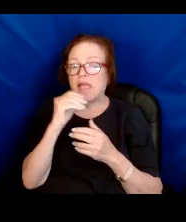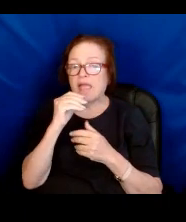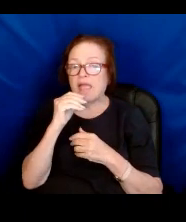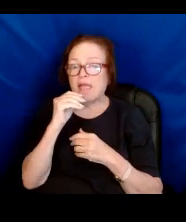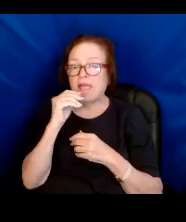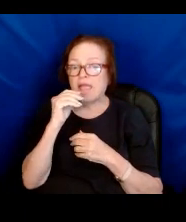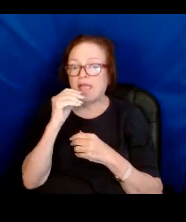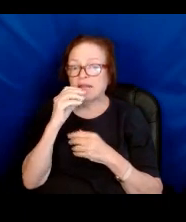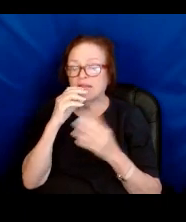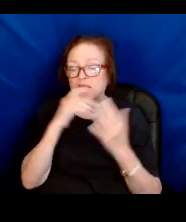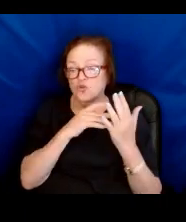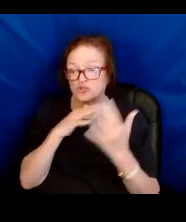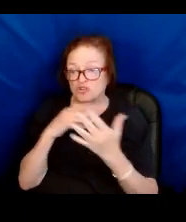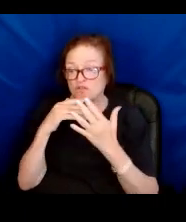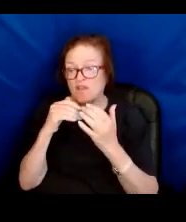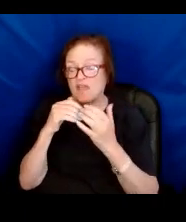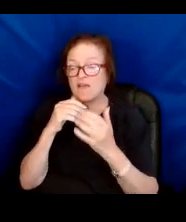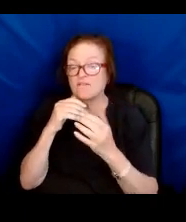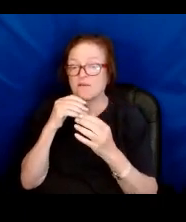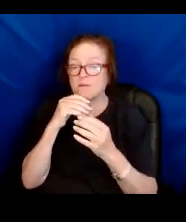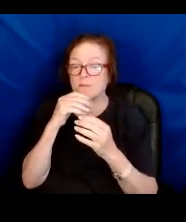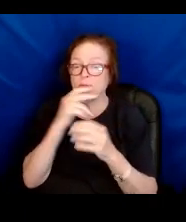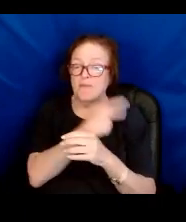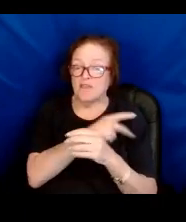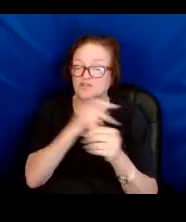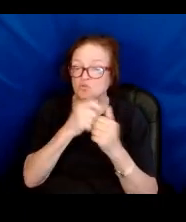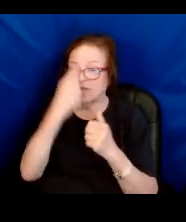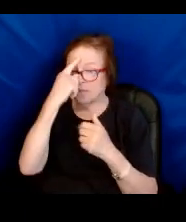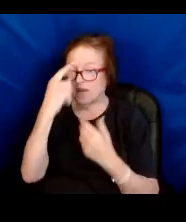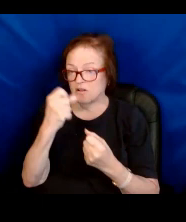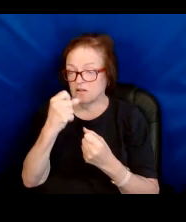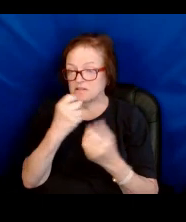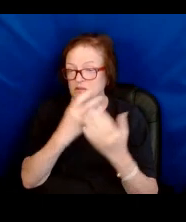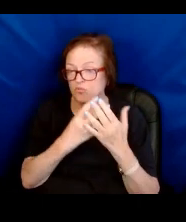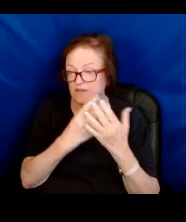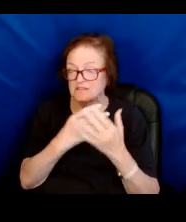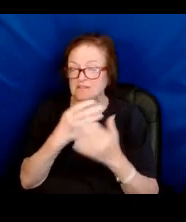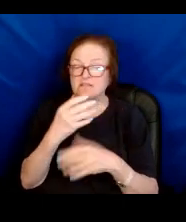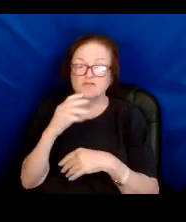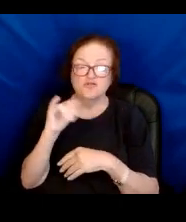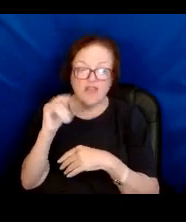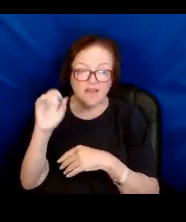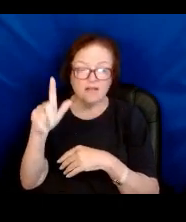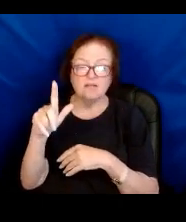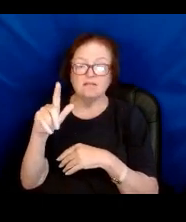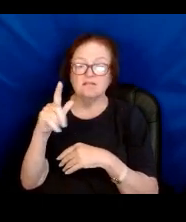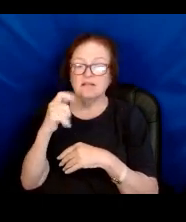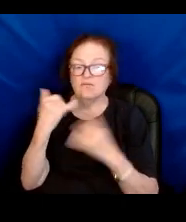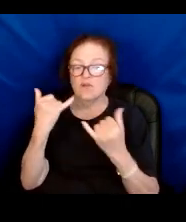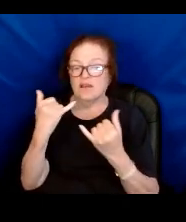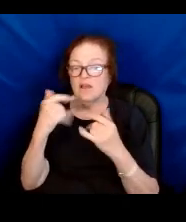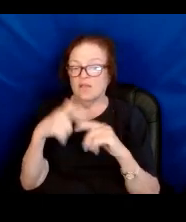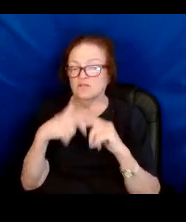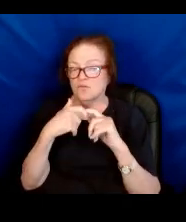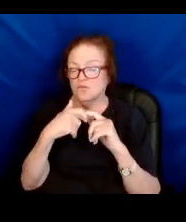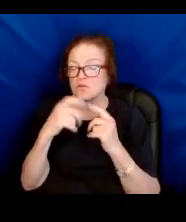of inpatients with mental illness in jails and prisons, but right now we don't have that data. And we've